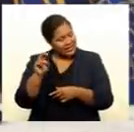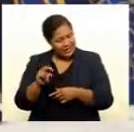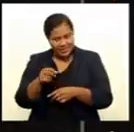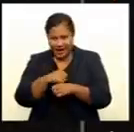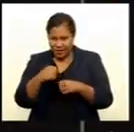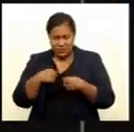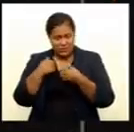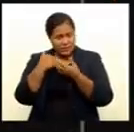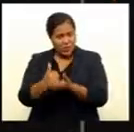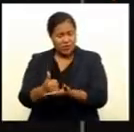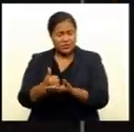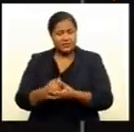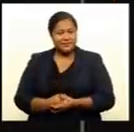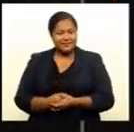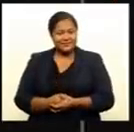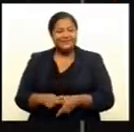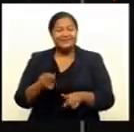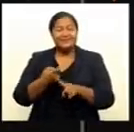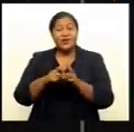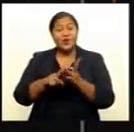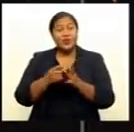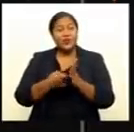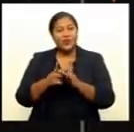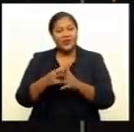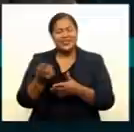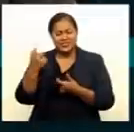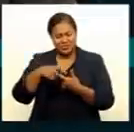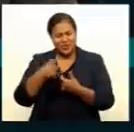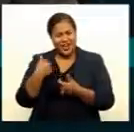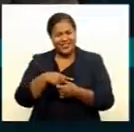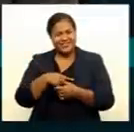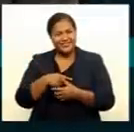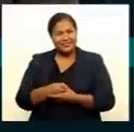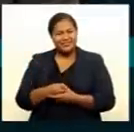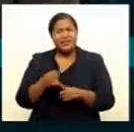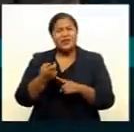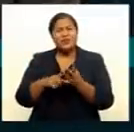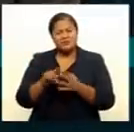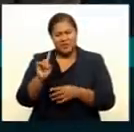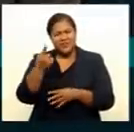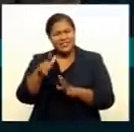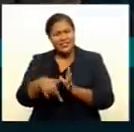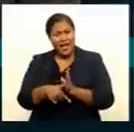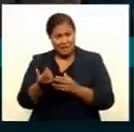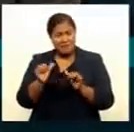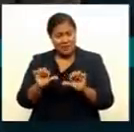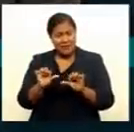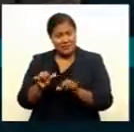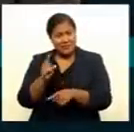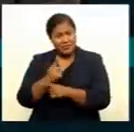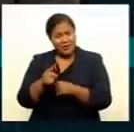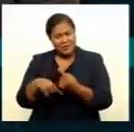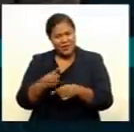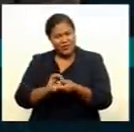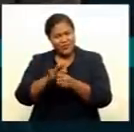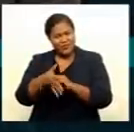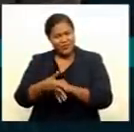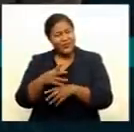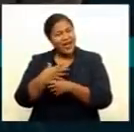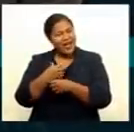support. Koroi Tandalala joins us live now. Koroi, this is the first time the President has spoken about Fiji's